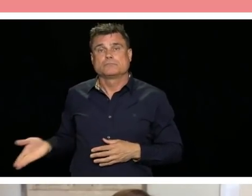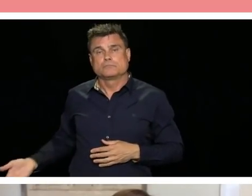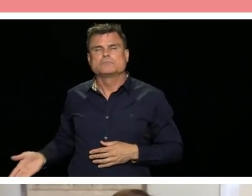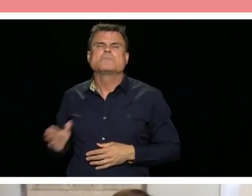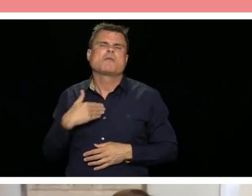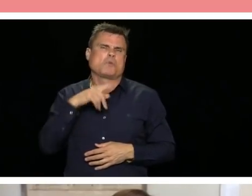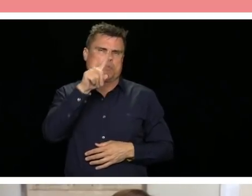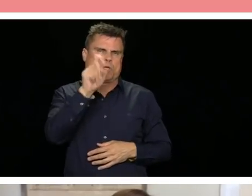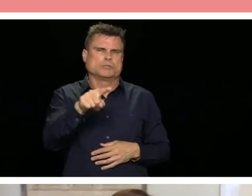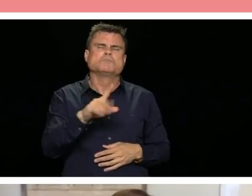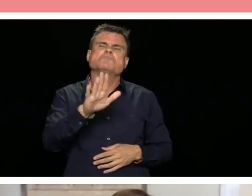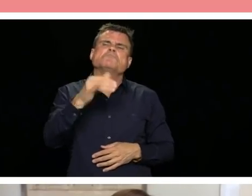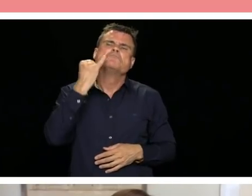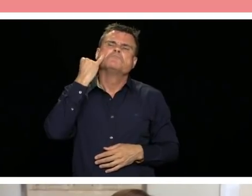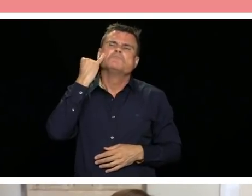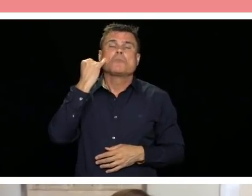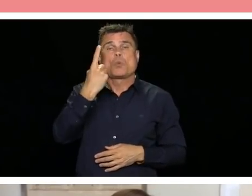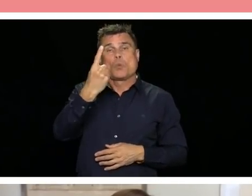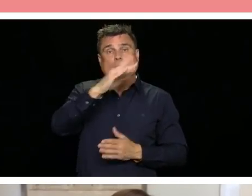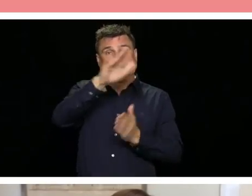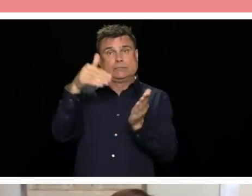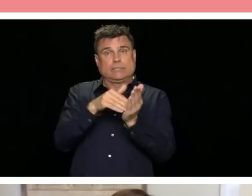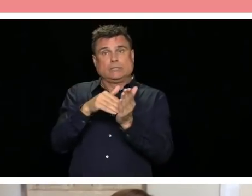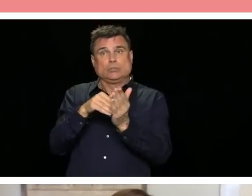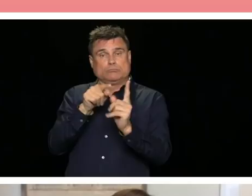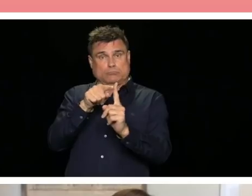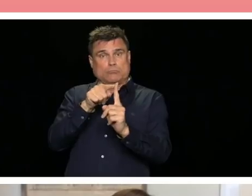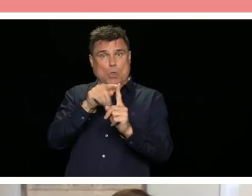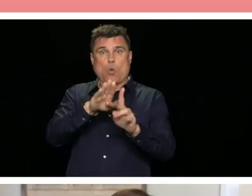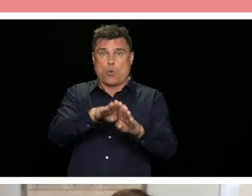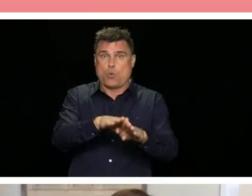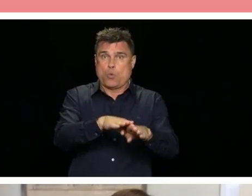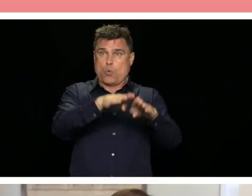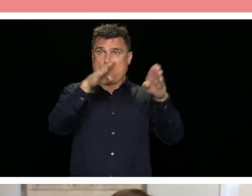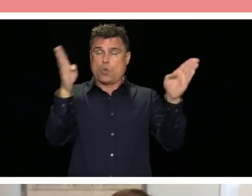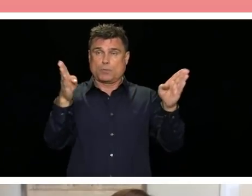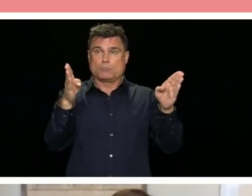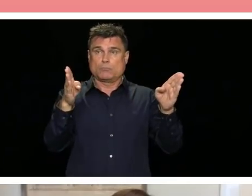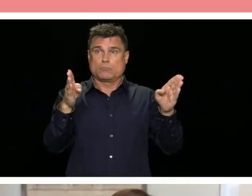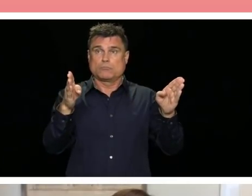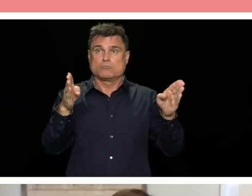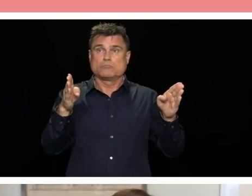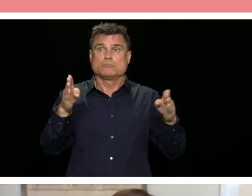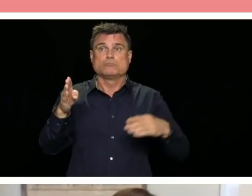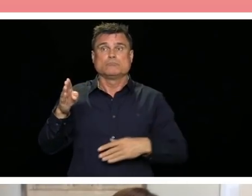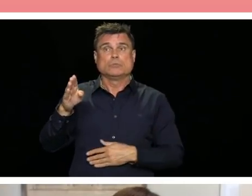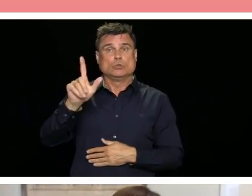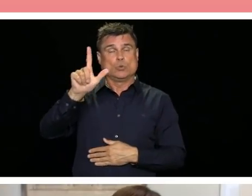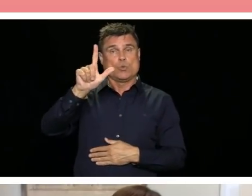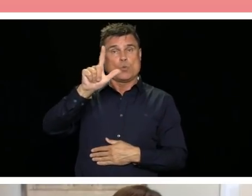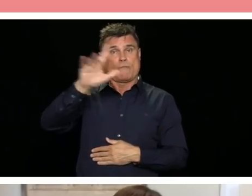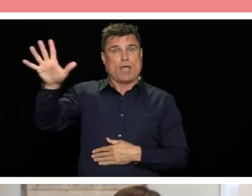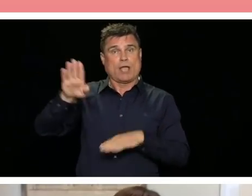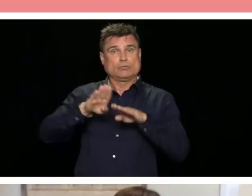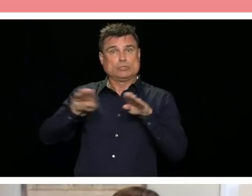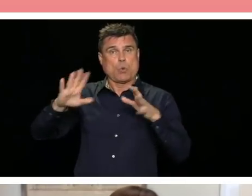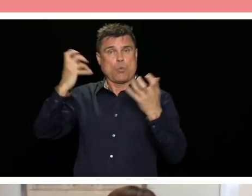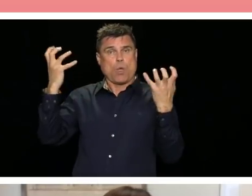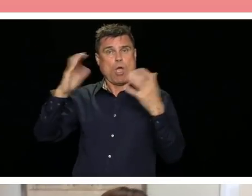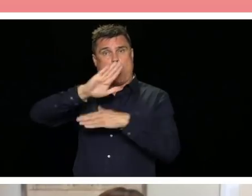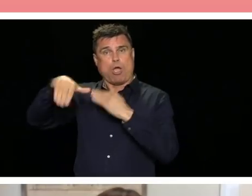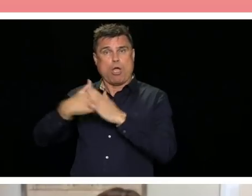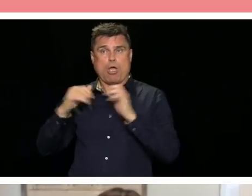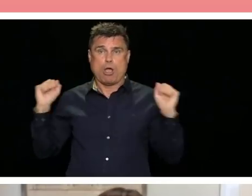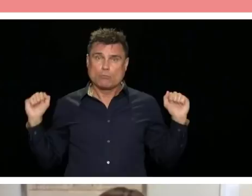able to ensure social distancing with things like shared cubbies, shared activities, and more germs from each family